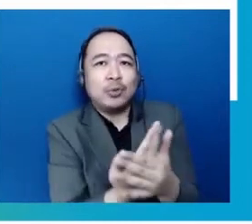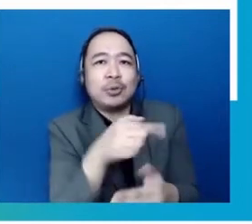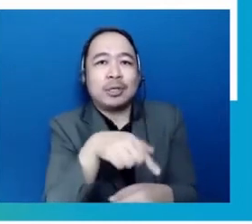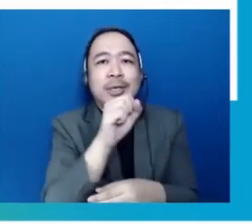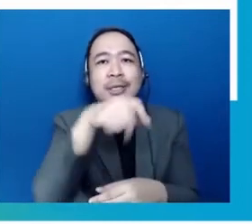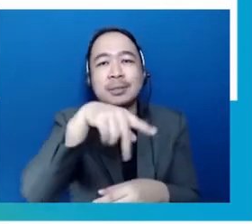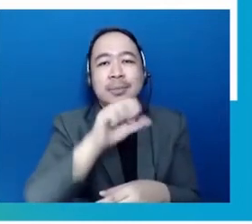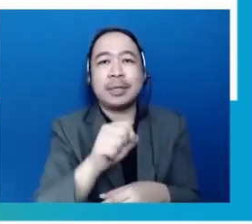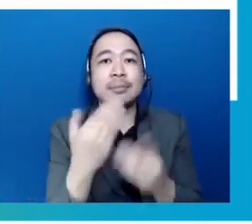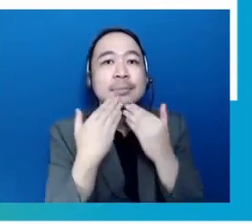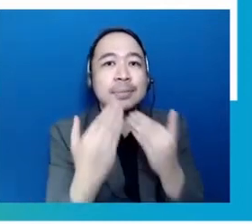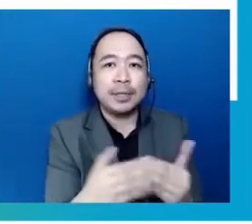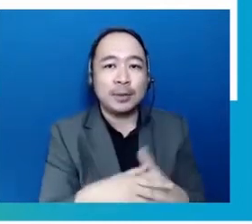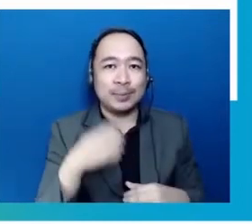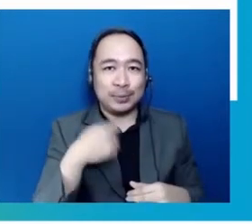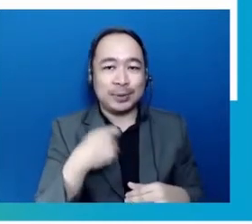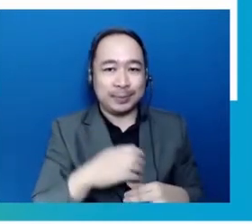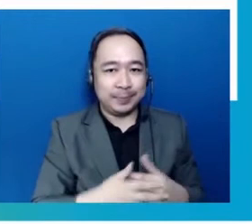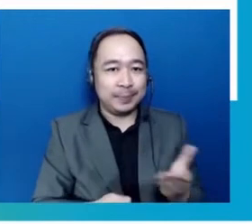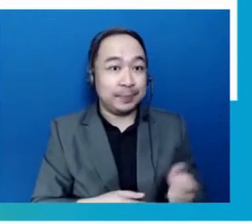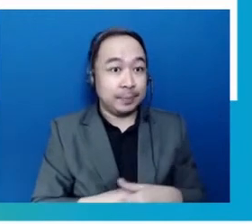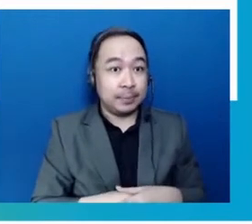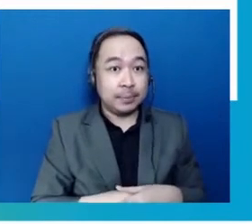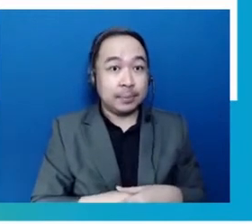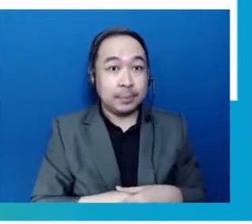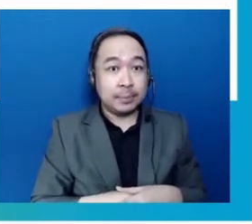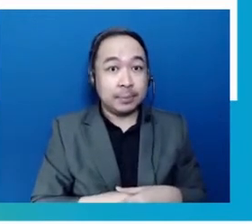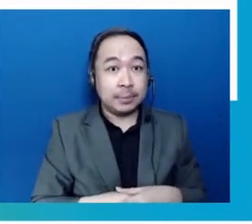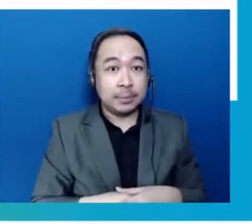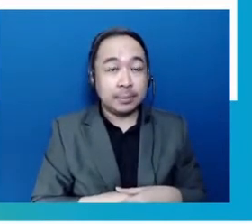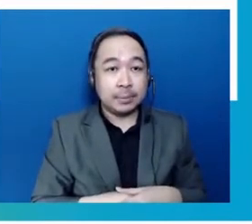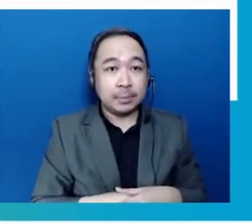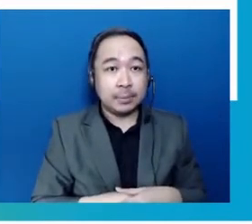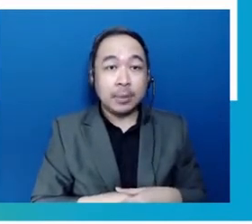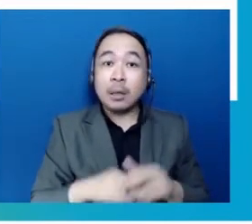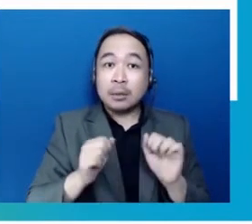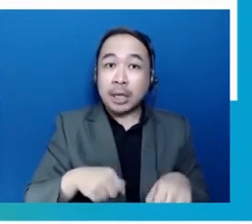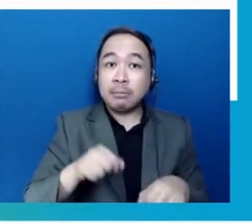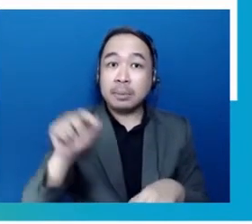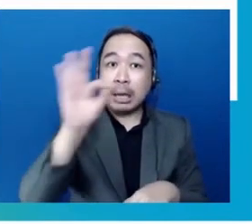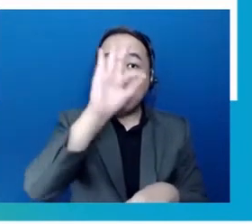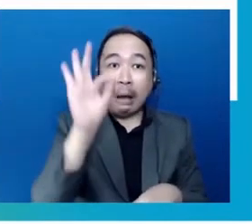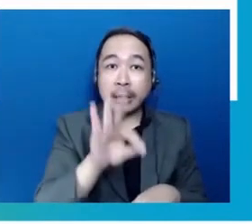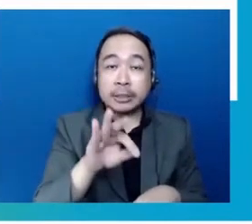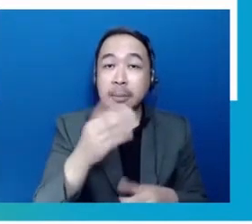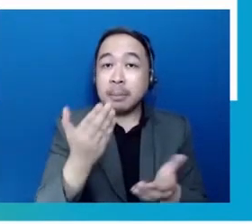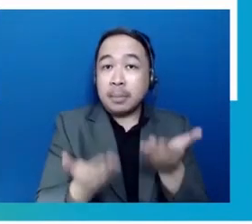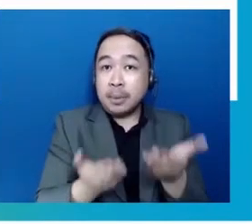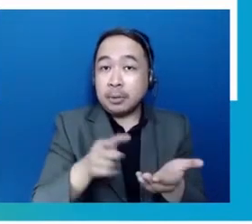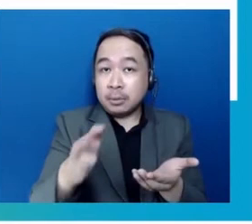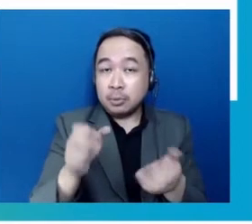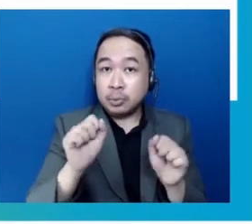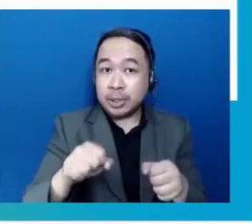you, Mr. President. Could I ask the forum, Ryan, could you also intervene with